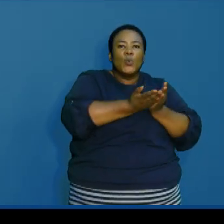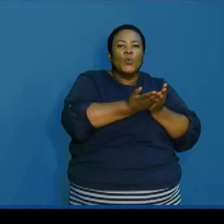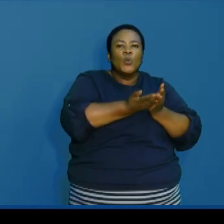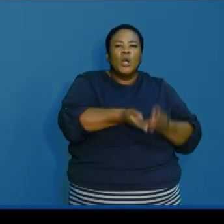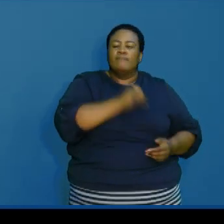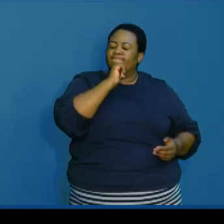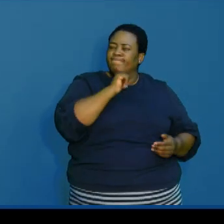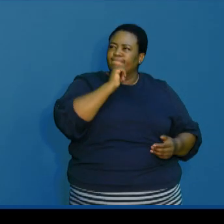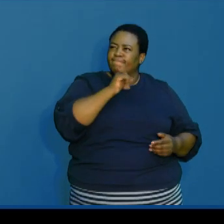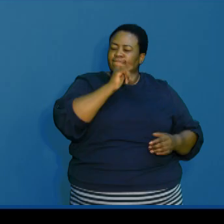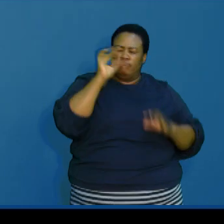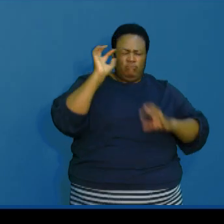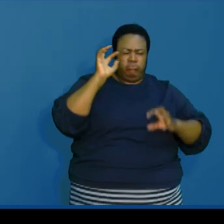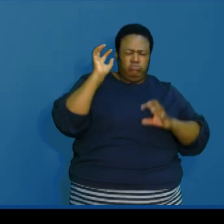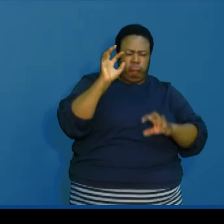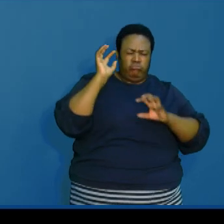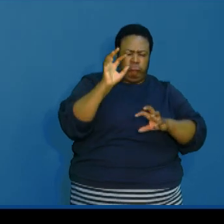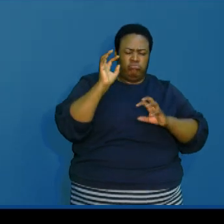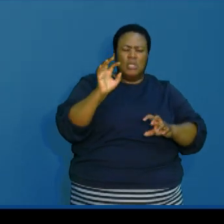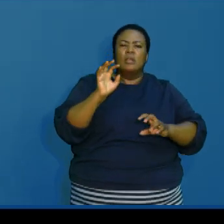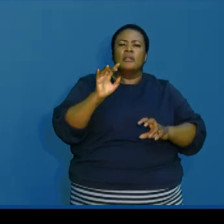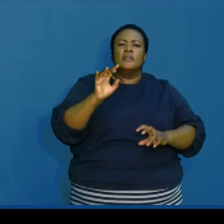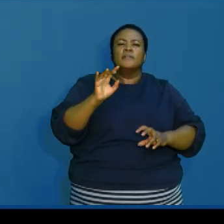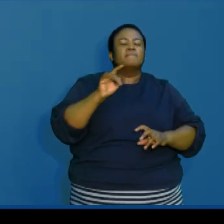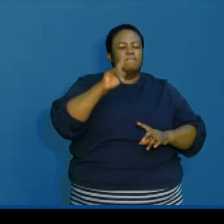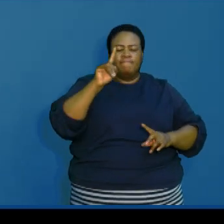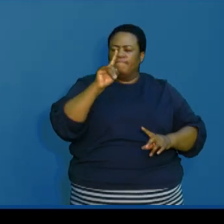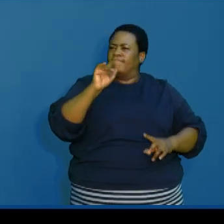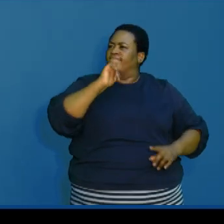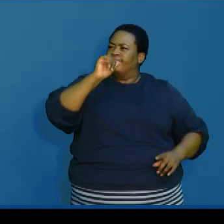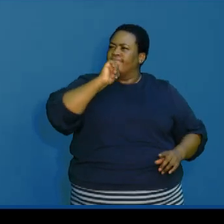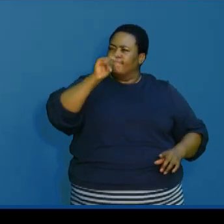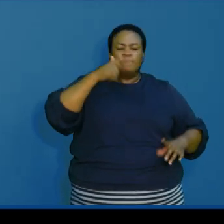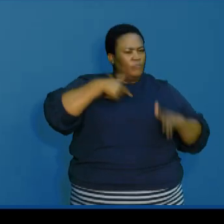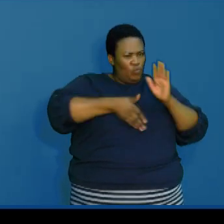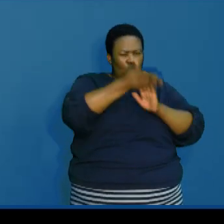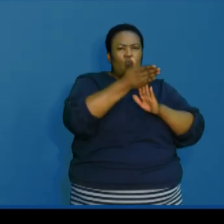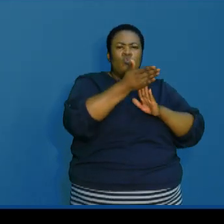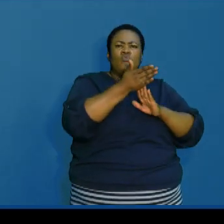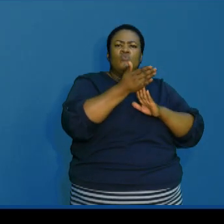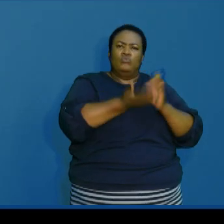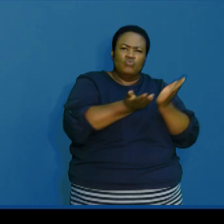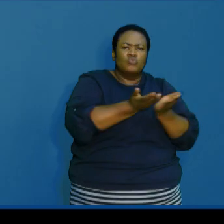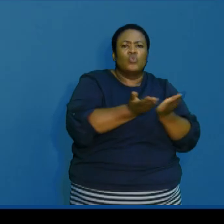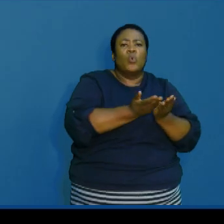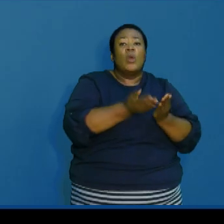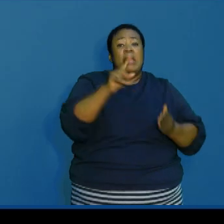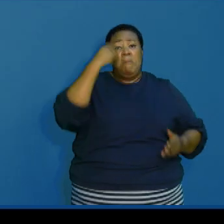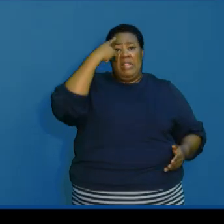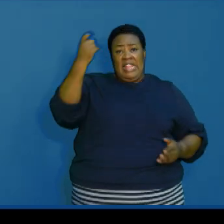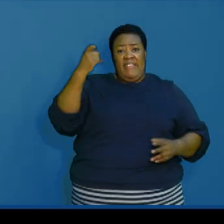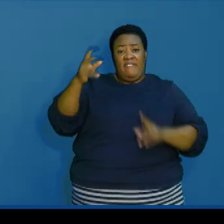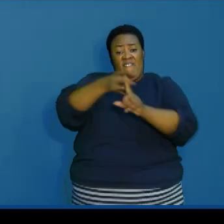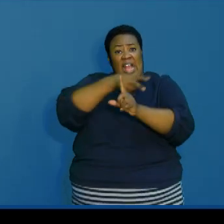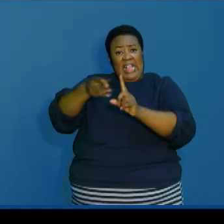the boycotts. He's unmoved, he's stubborn, he's obstinate. He believes that violence is not